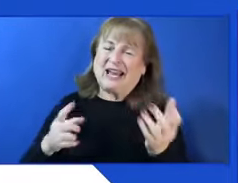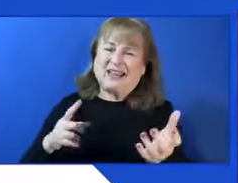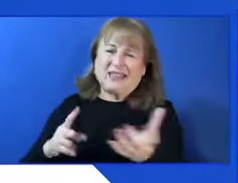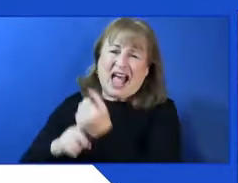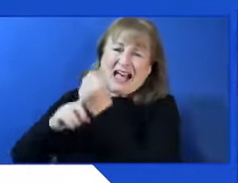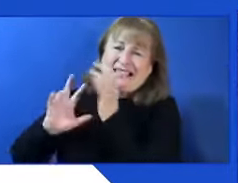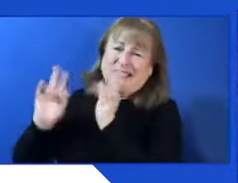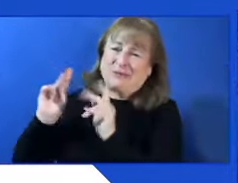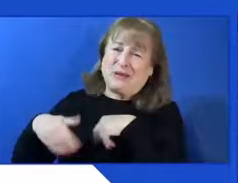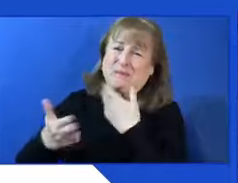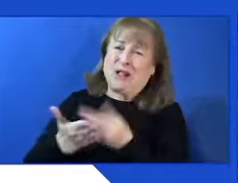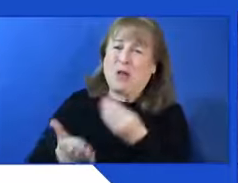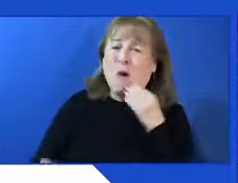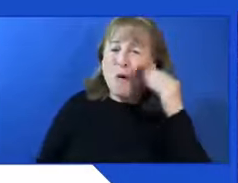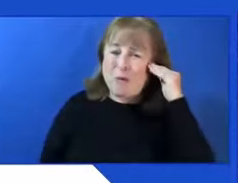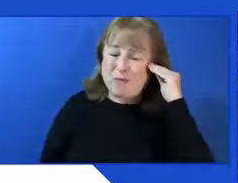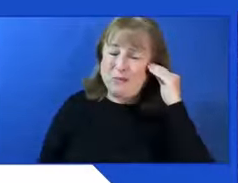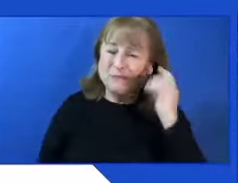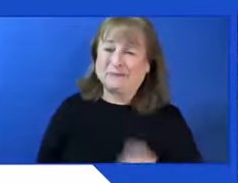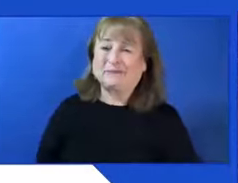home.